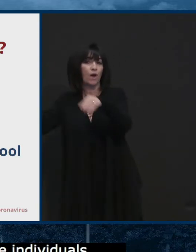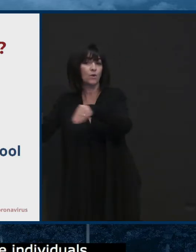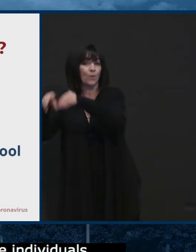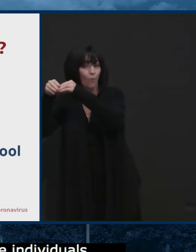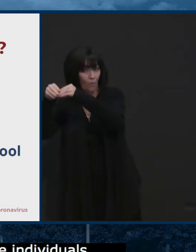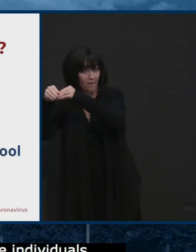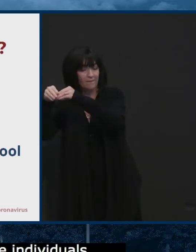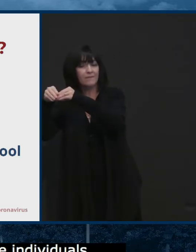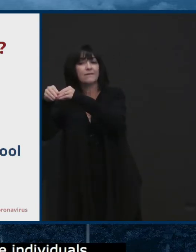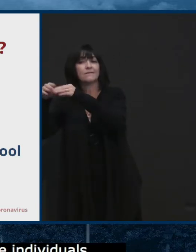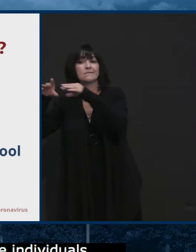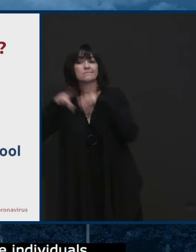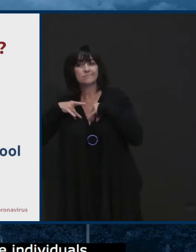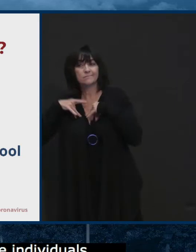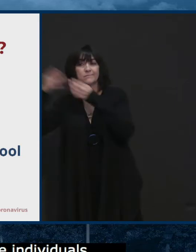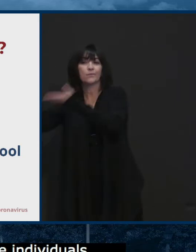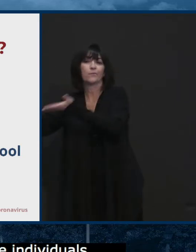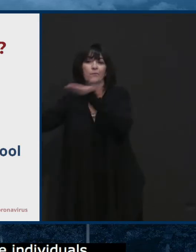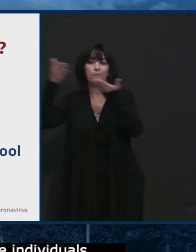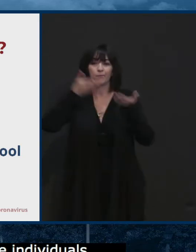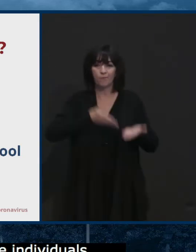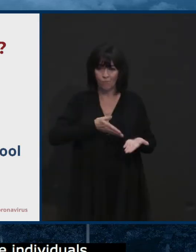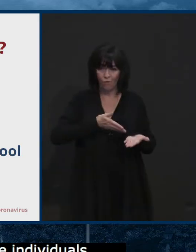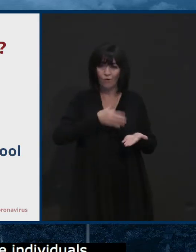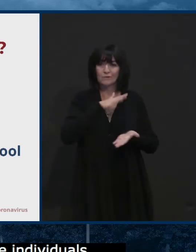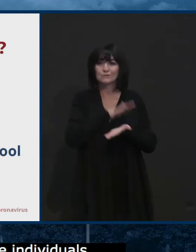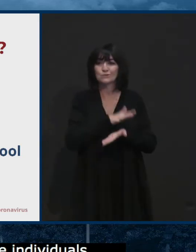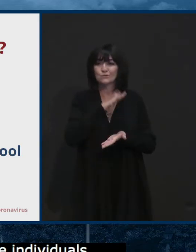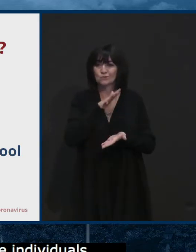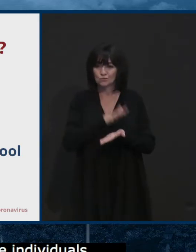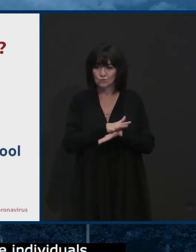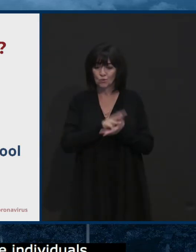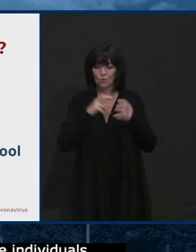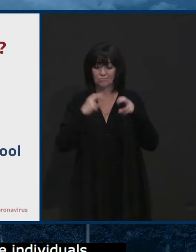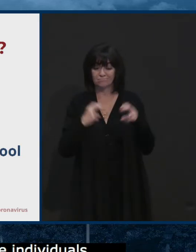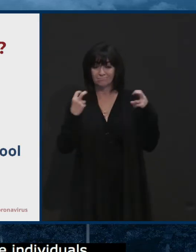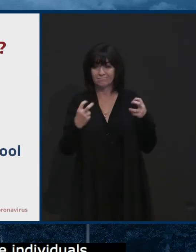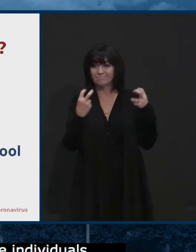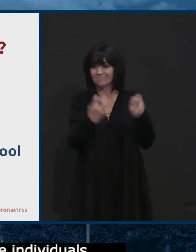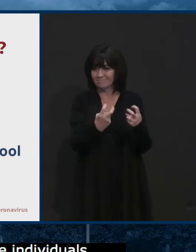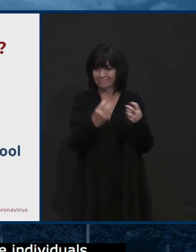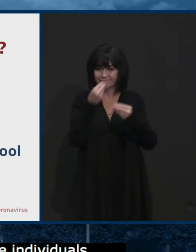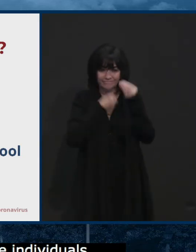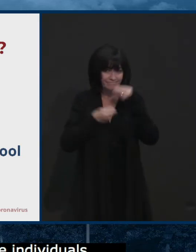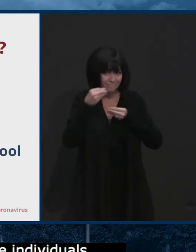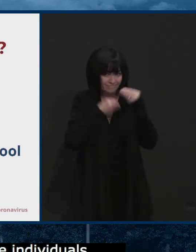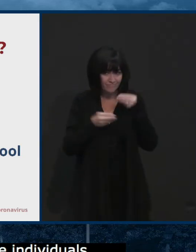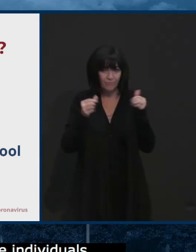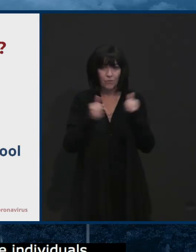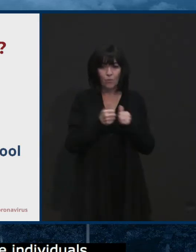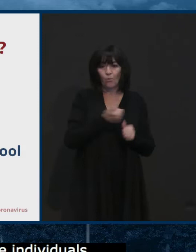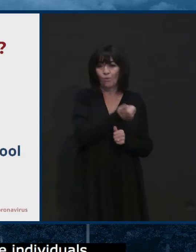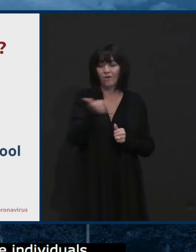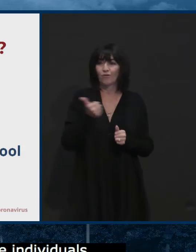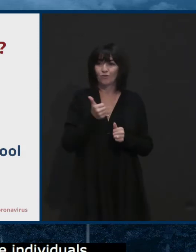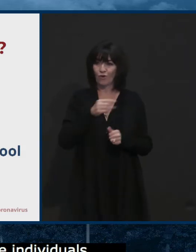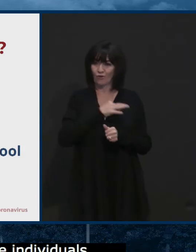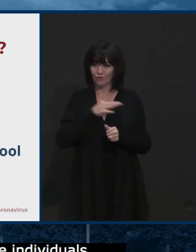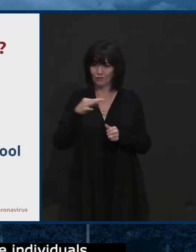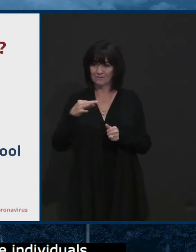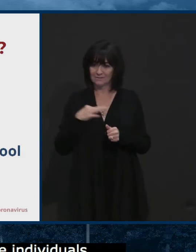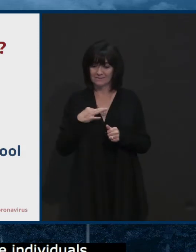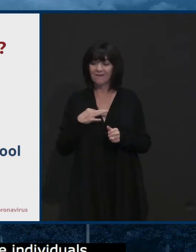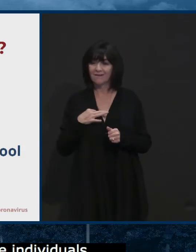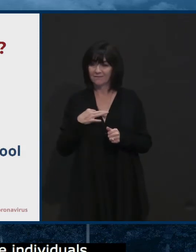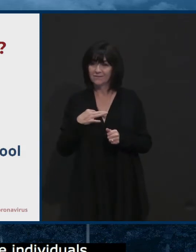that's how it was brought. That individual then, was eating lunch with colleagues close